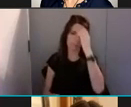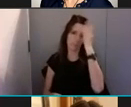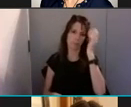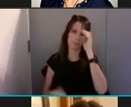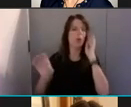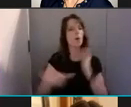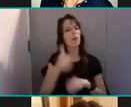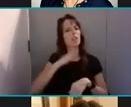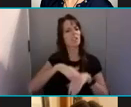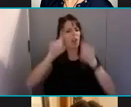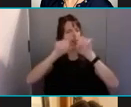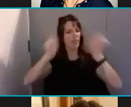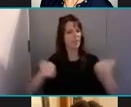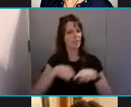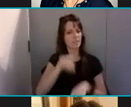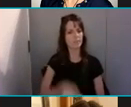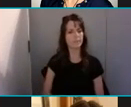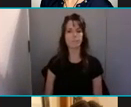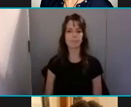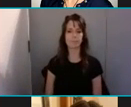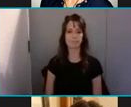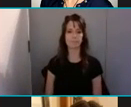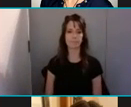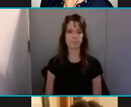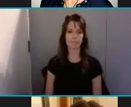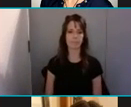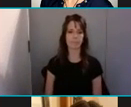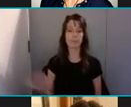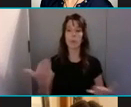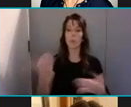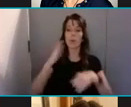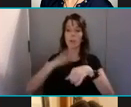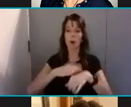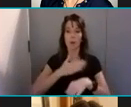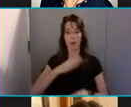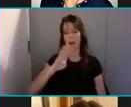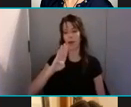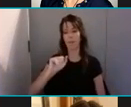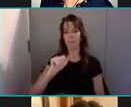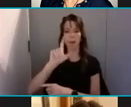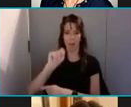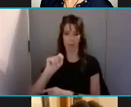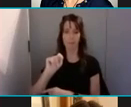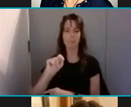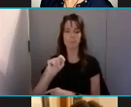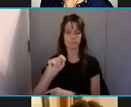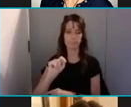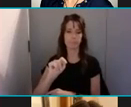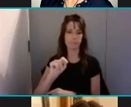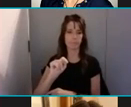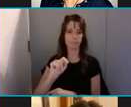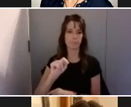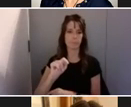on this dashboard? What's on my ballot? So I'm on